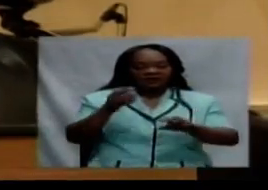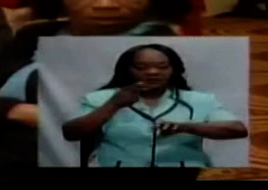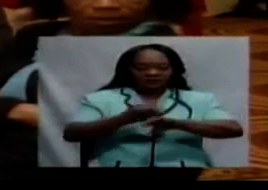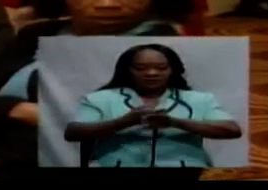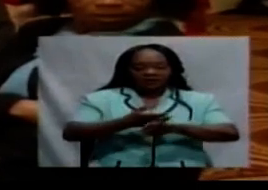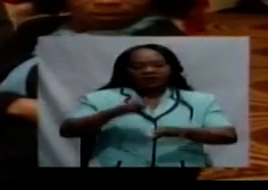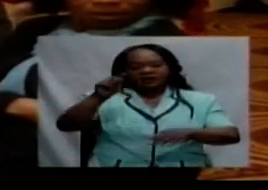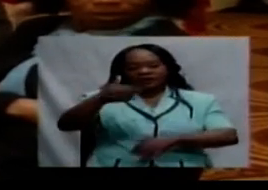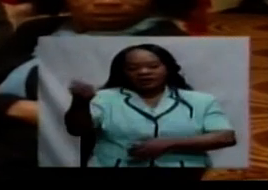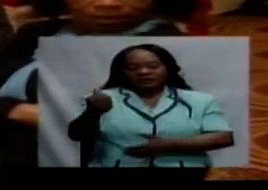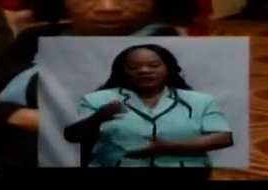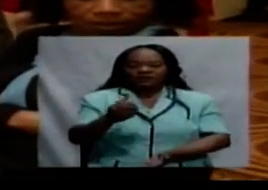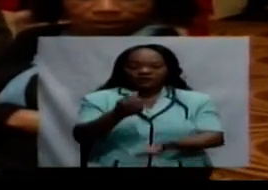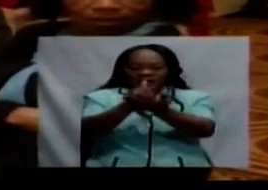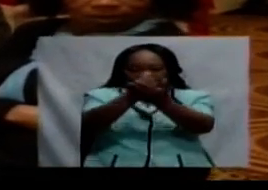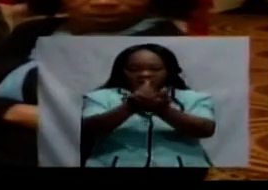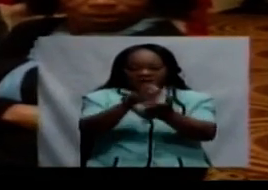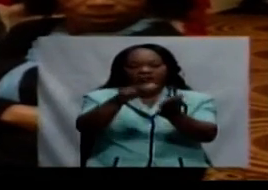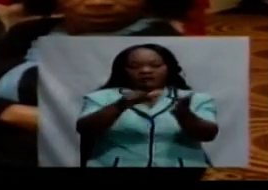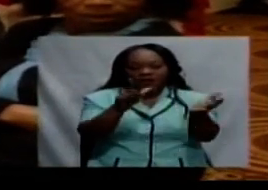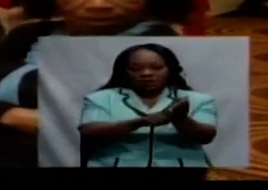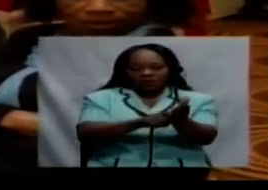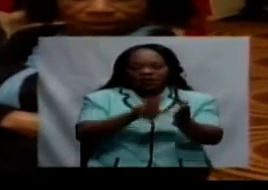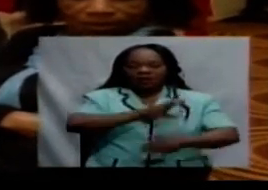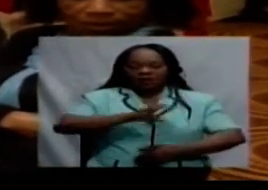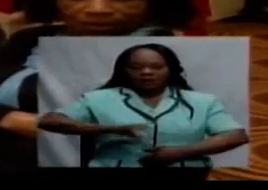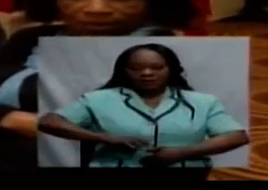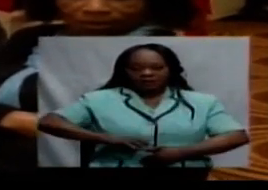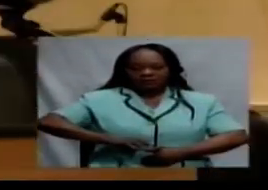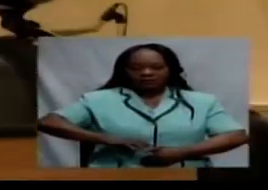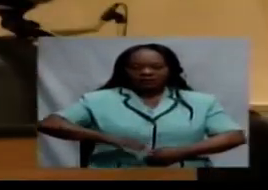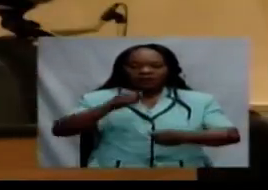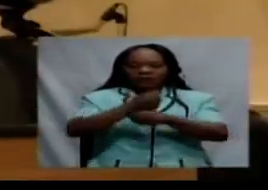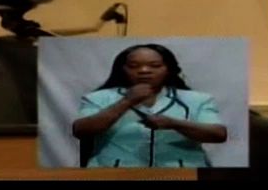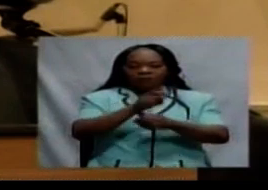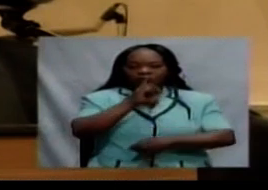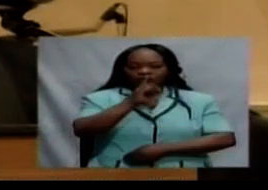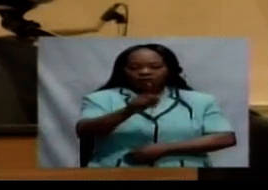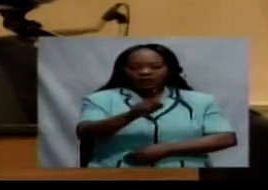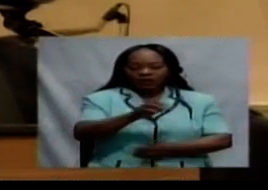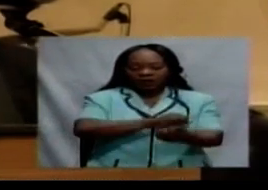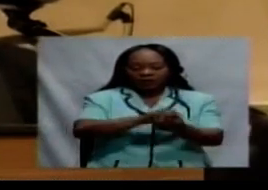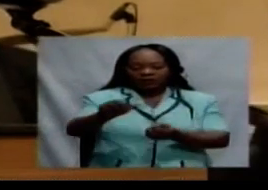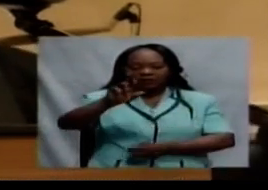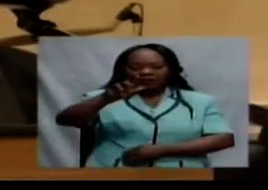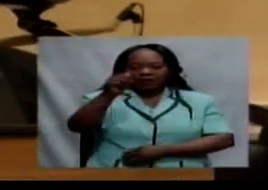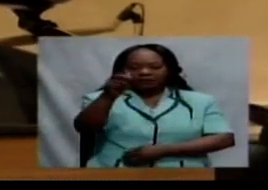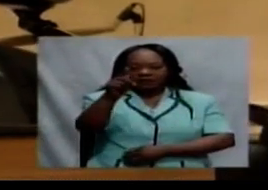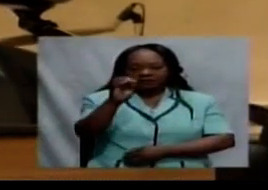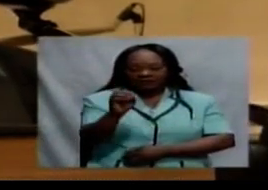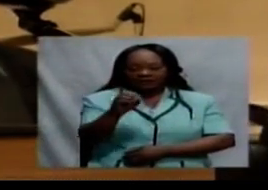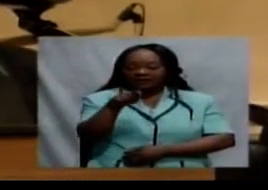come if you assist us in ensuring that the pass rate at ZIALE is